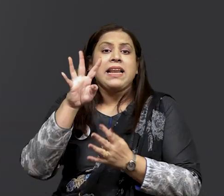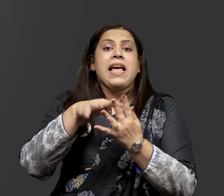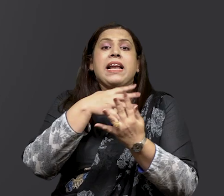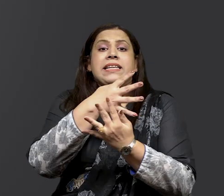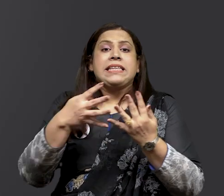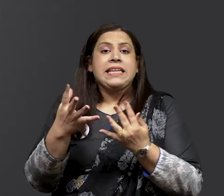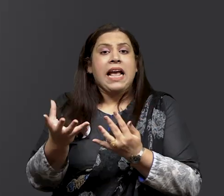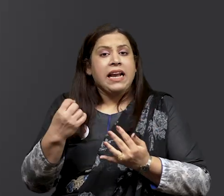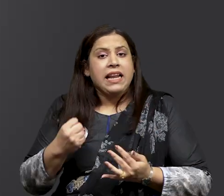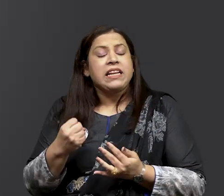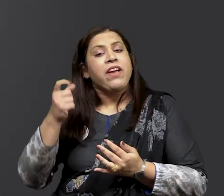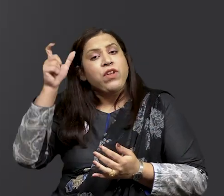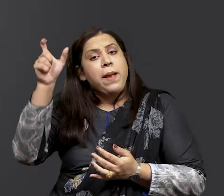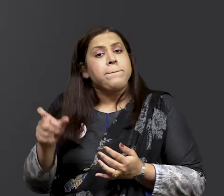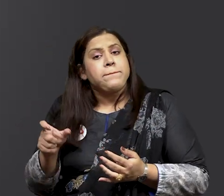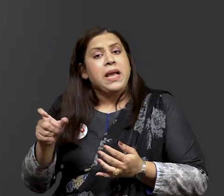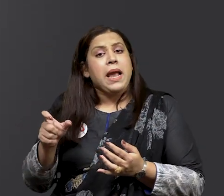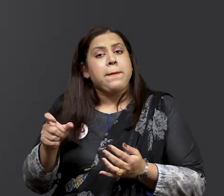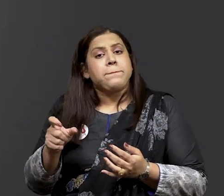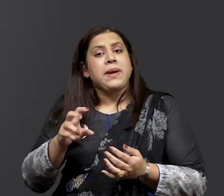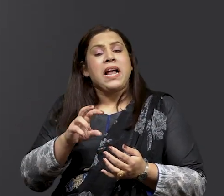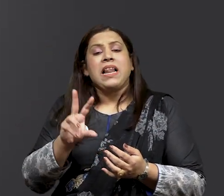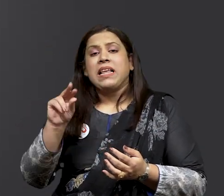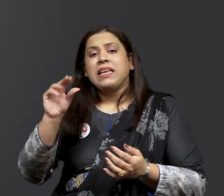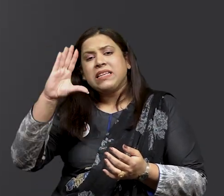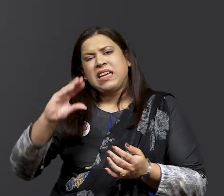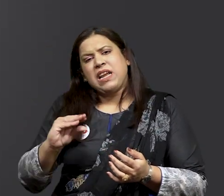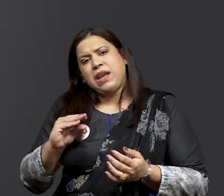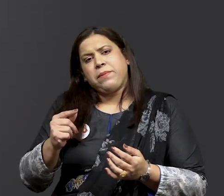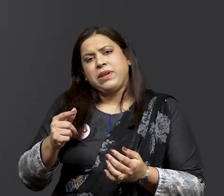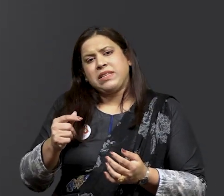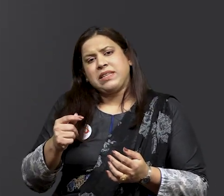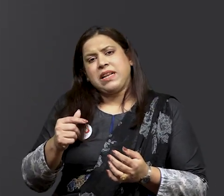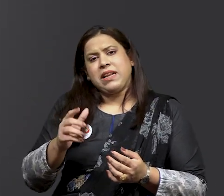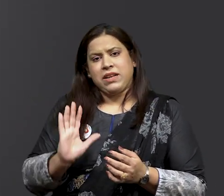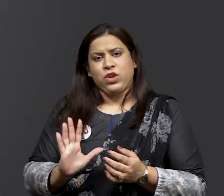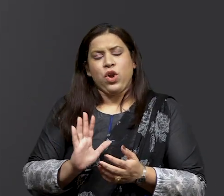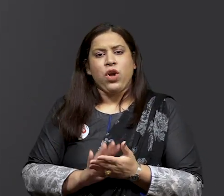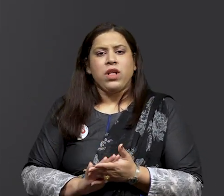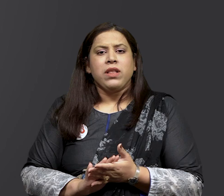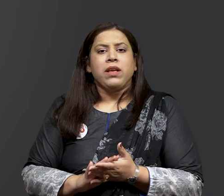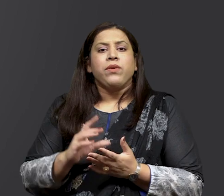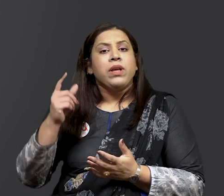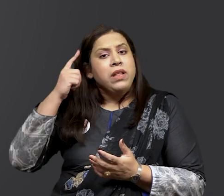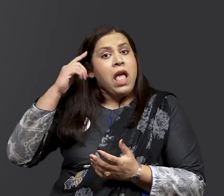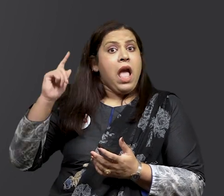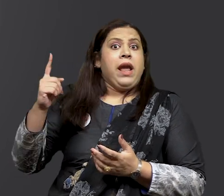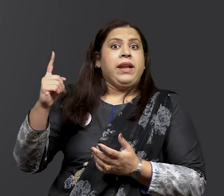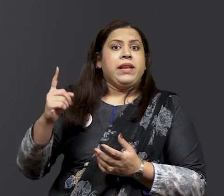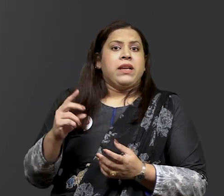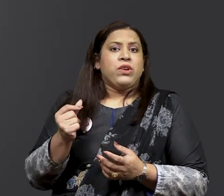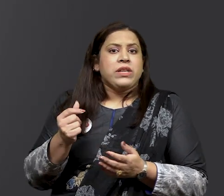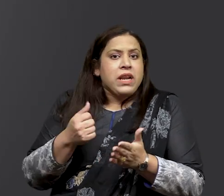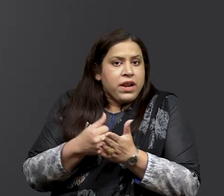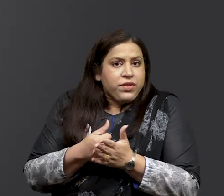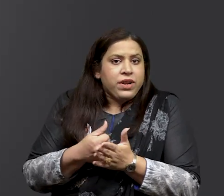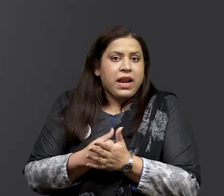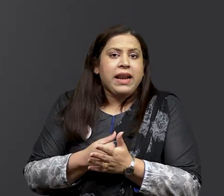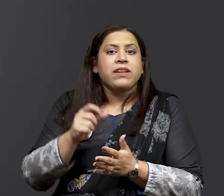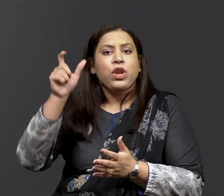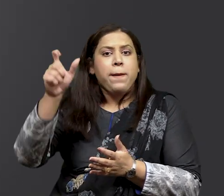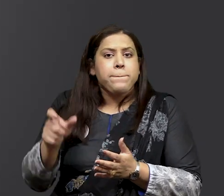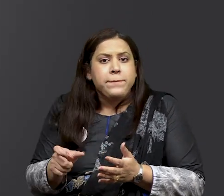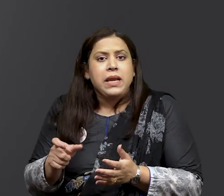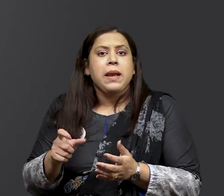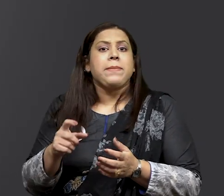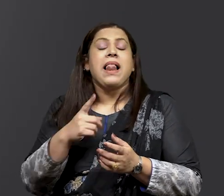narratives associated with them, even though the devaluation was purely linked to economic causes. And so the idea then was to try and ensure